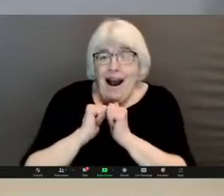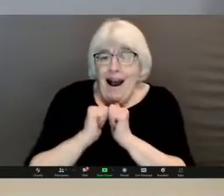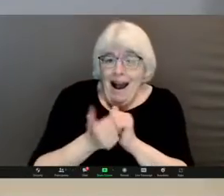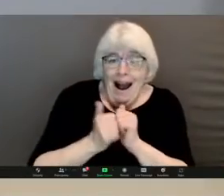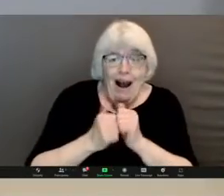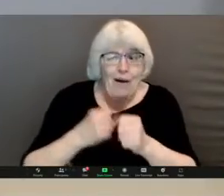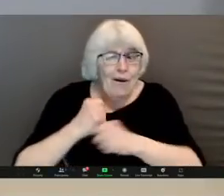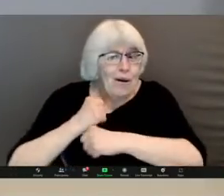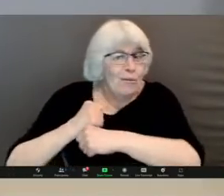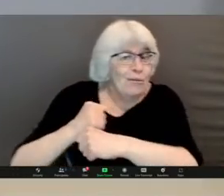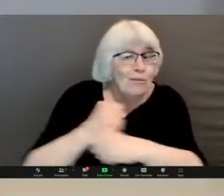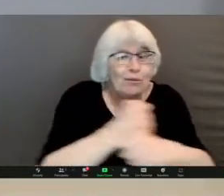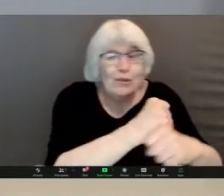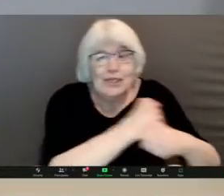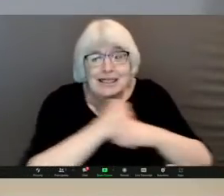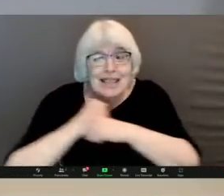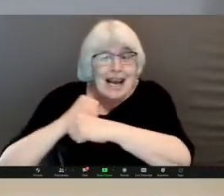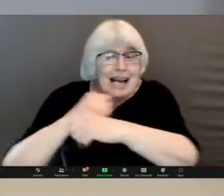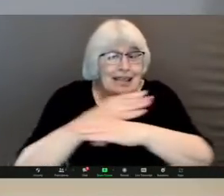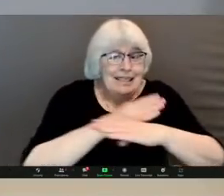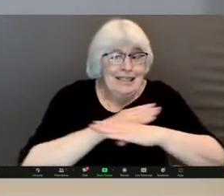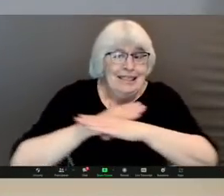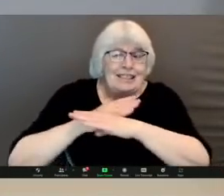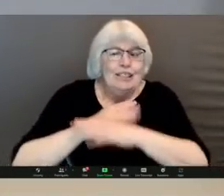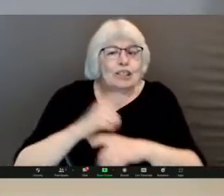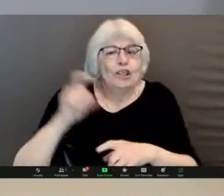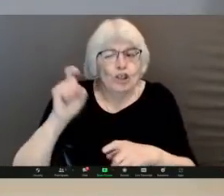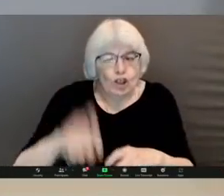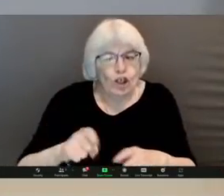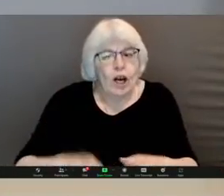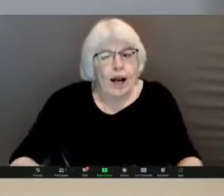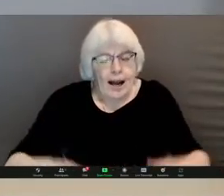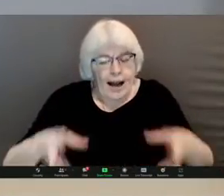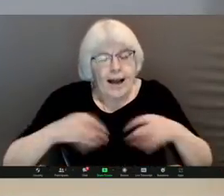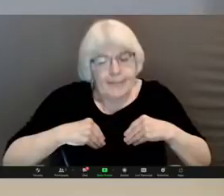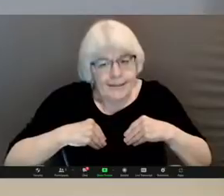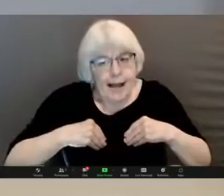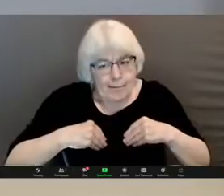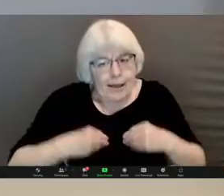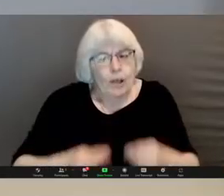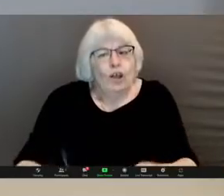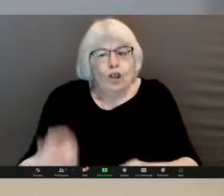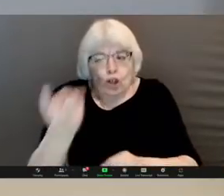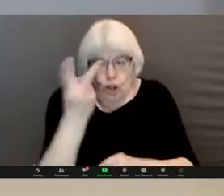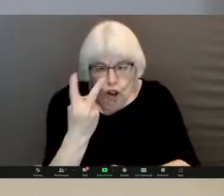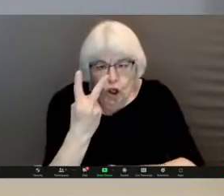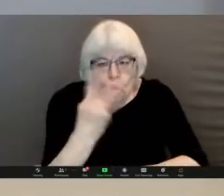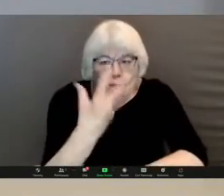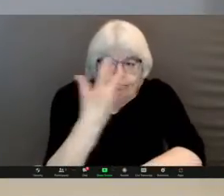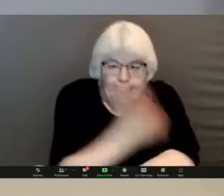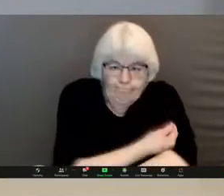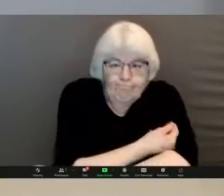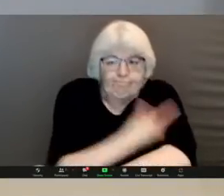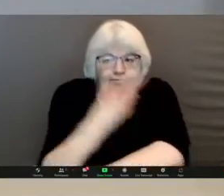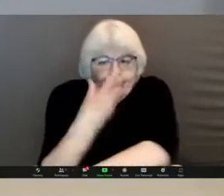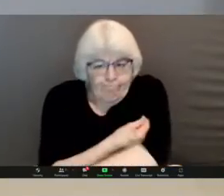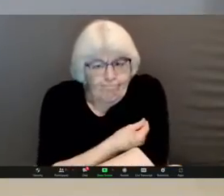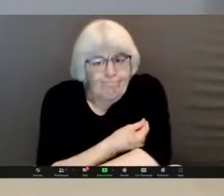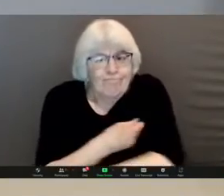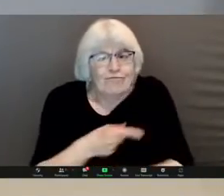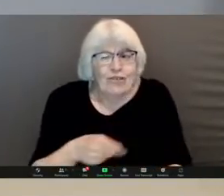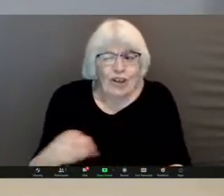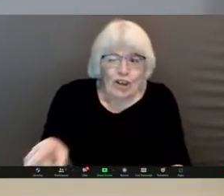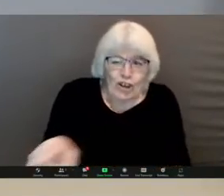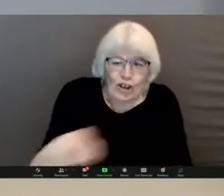vaccinated. For individuals who are hesitant to get immunized, we know the benefits of being fully